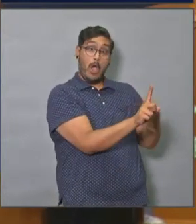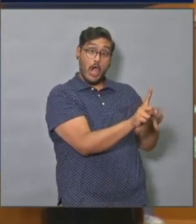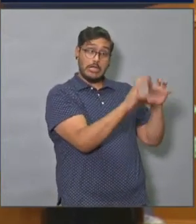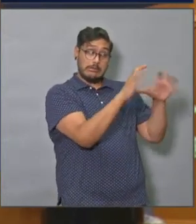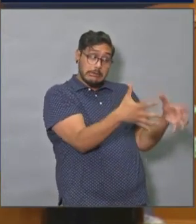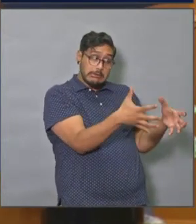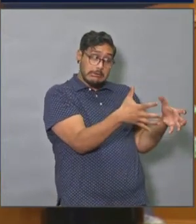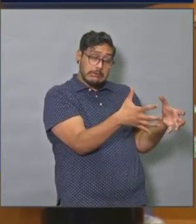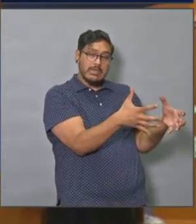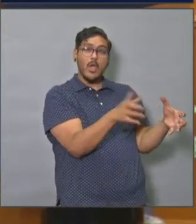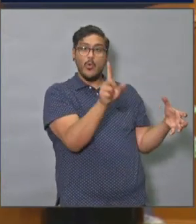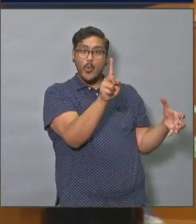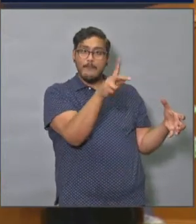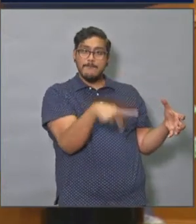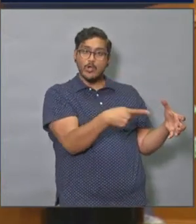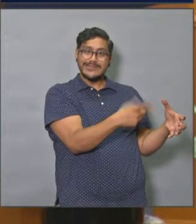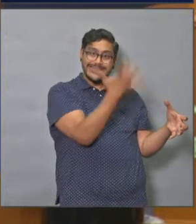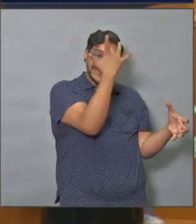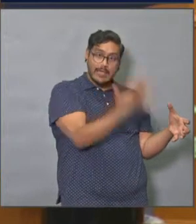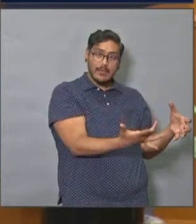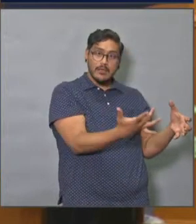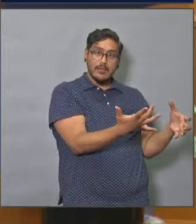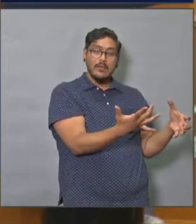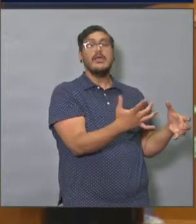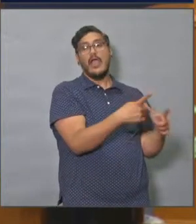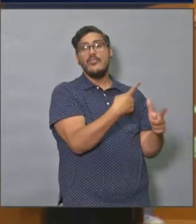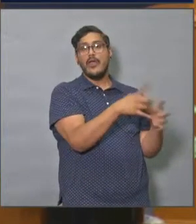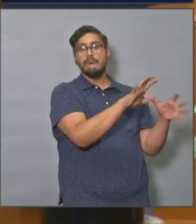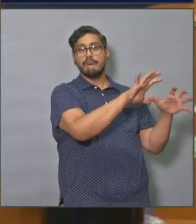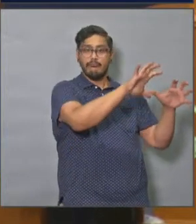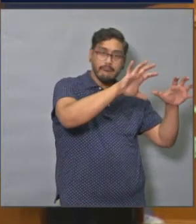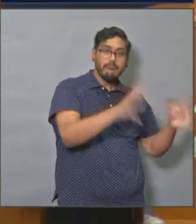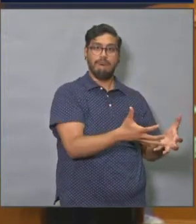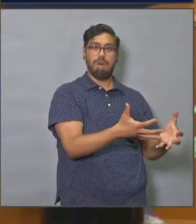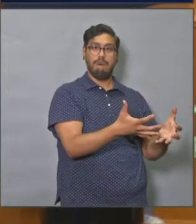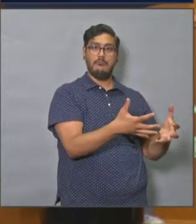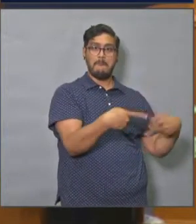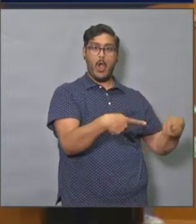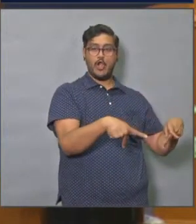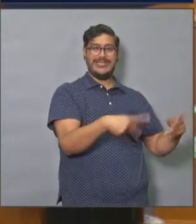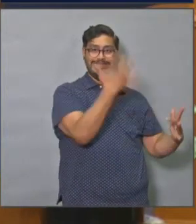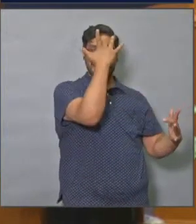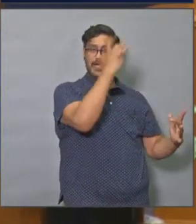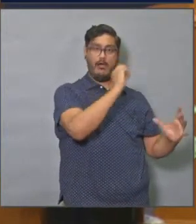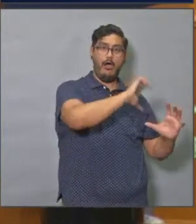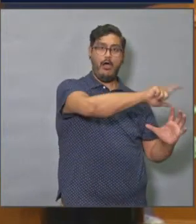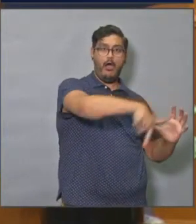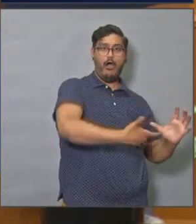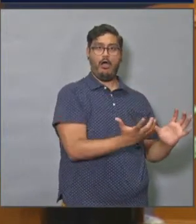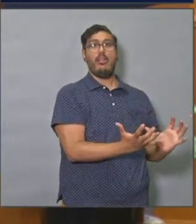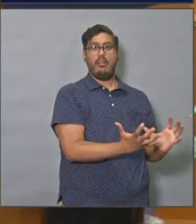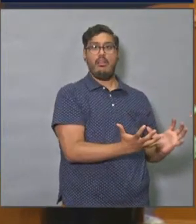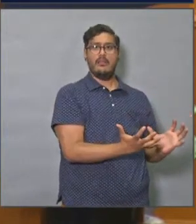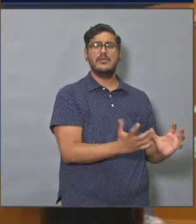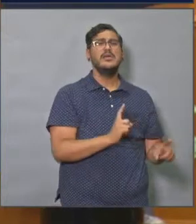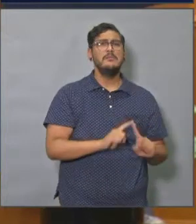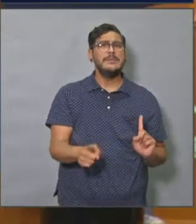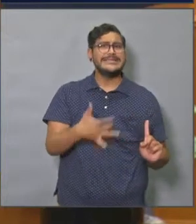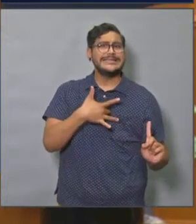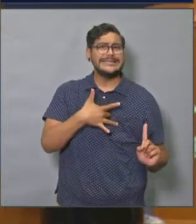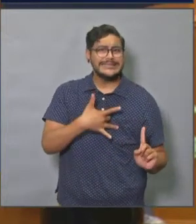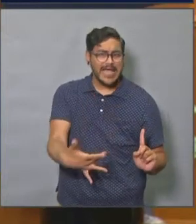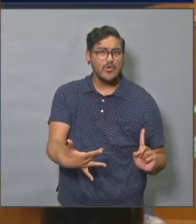and then we ended up with 5, 6, 7 cases from that event. But in general, given the numbers that we see in